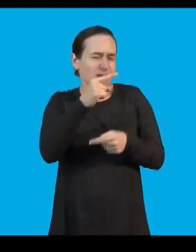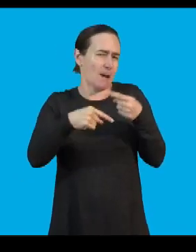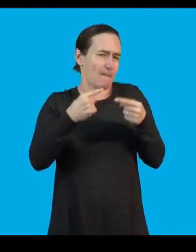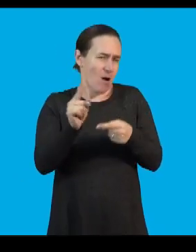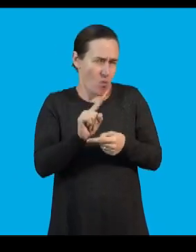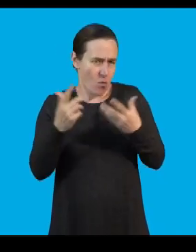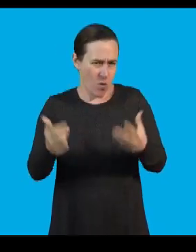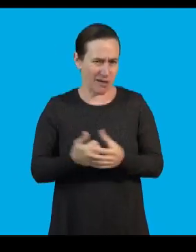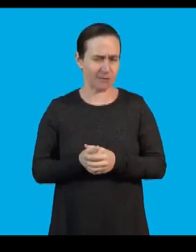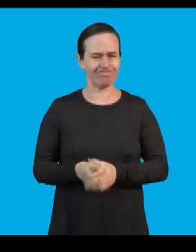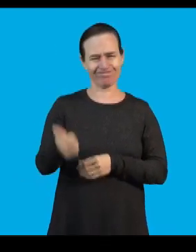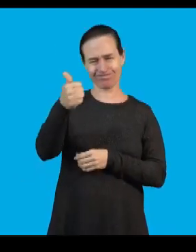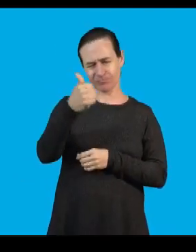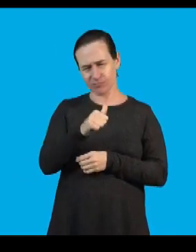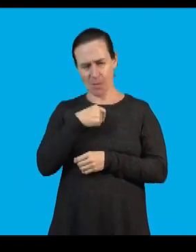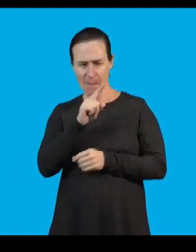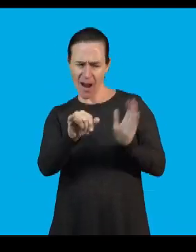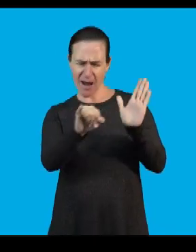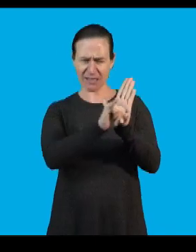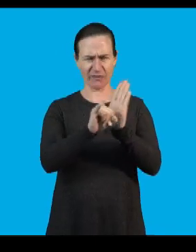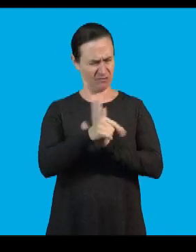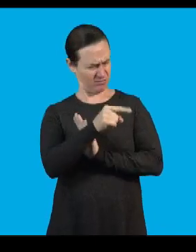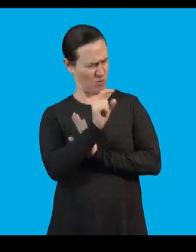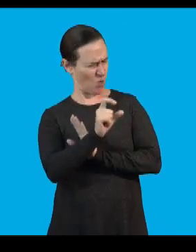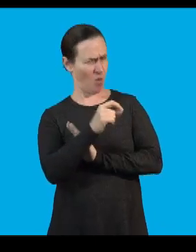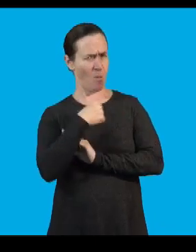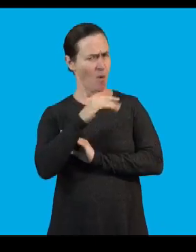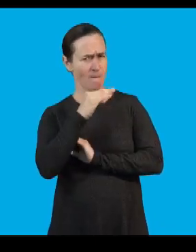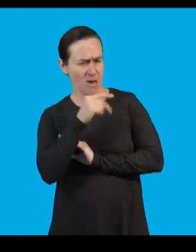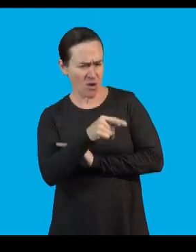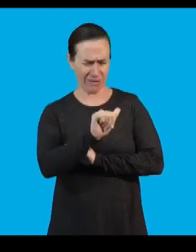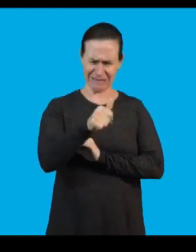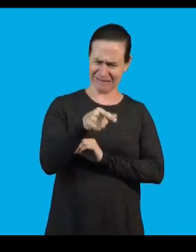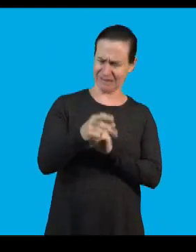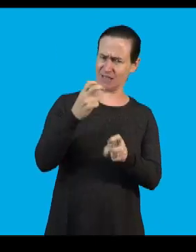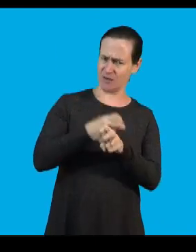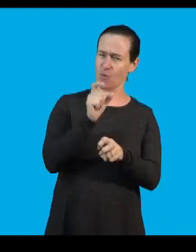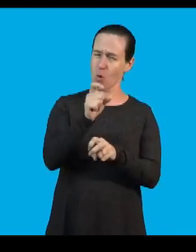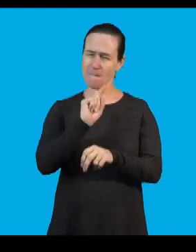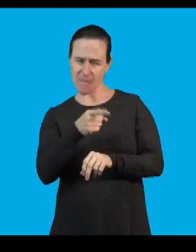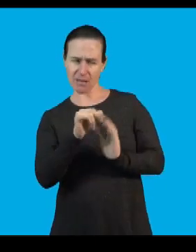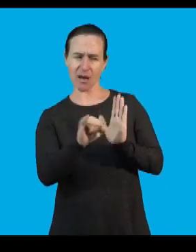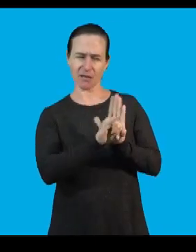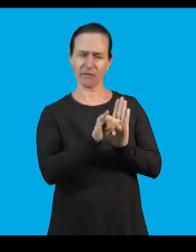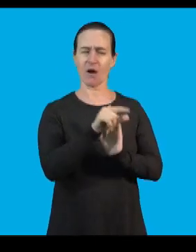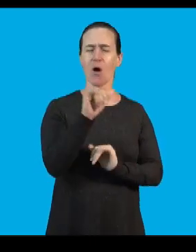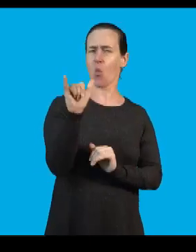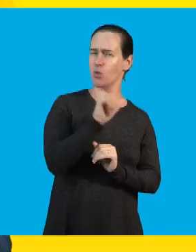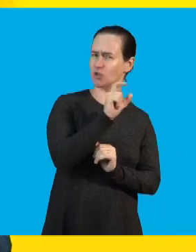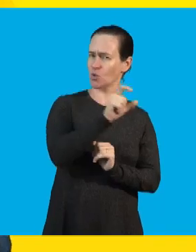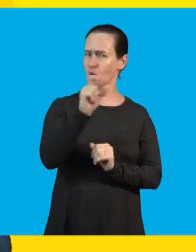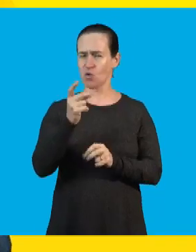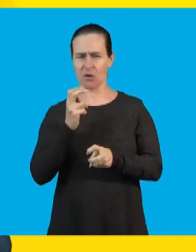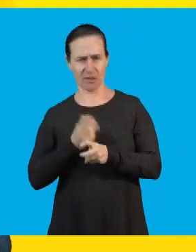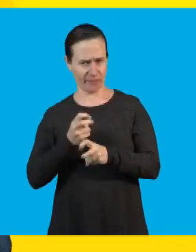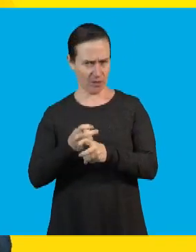of what it is about. Note the difficult or the unfamiliar words. all right? And this is important because it